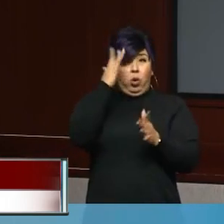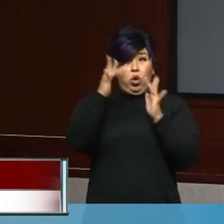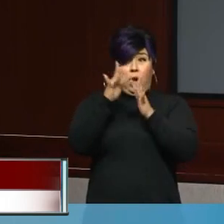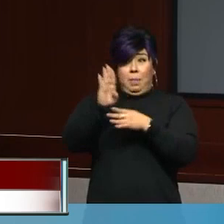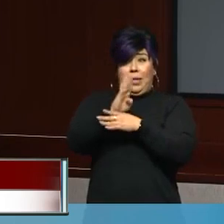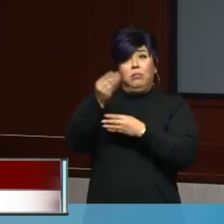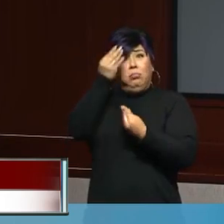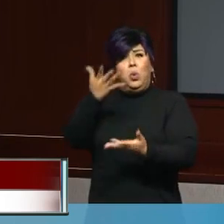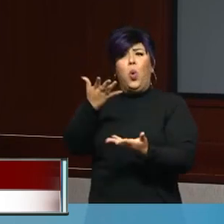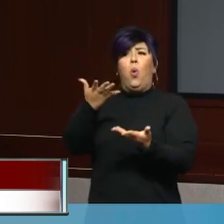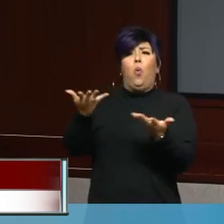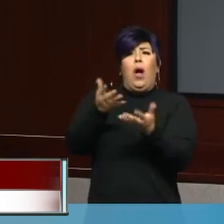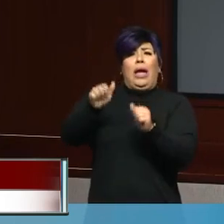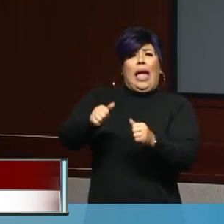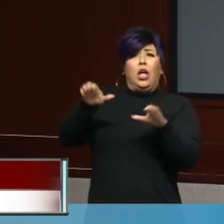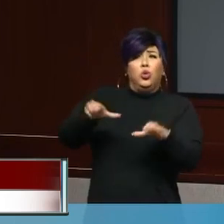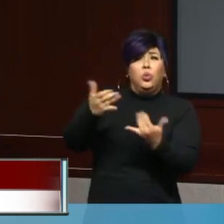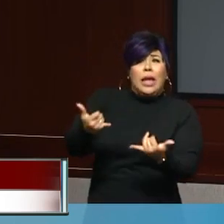far?